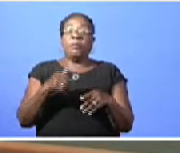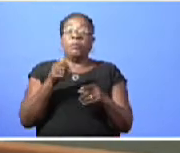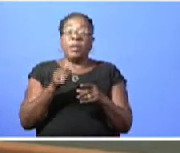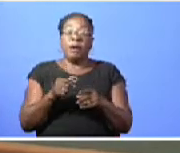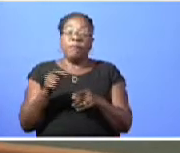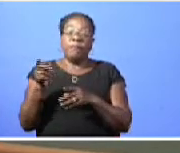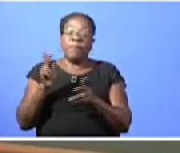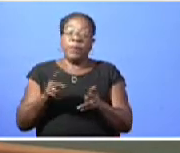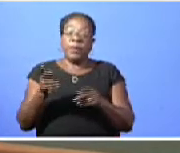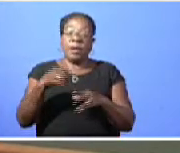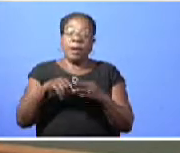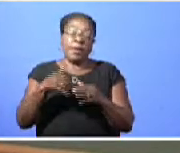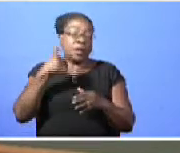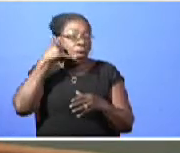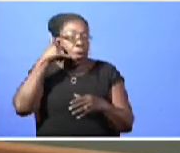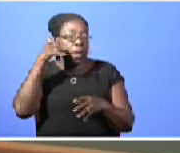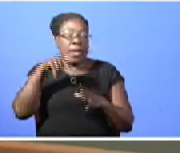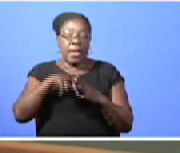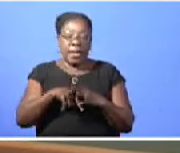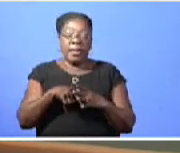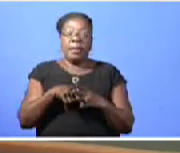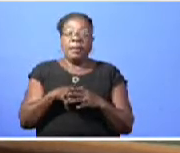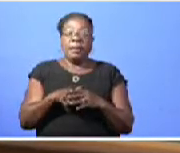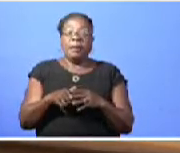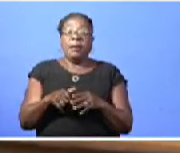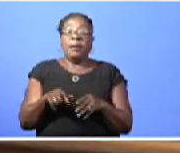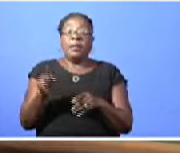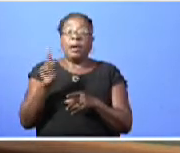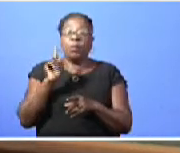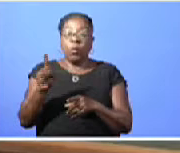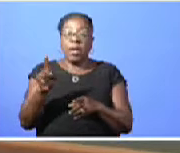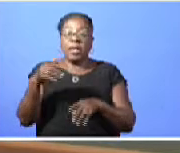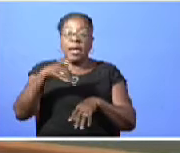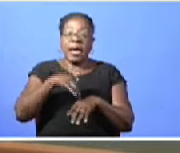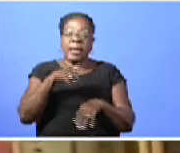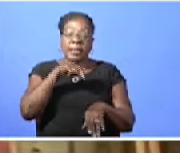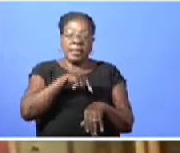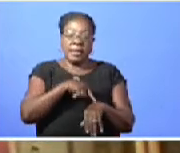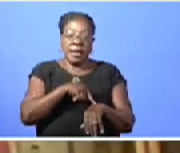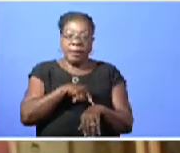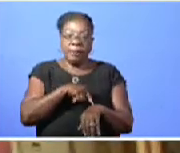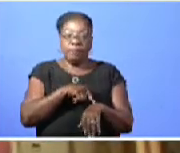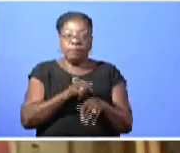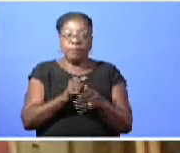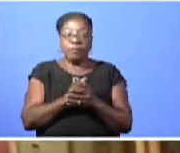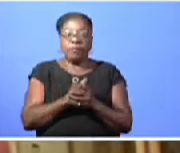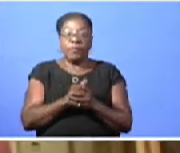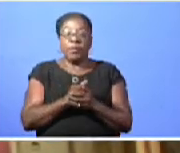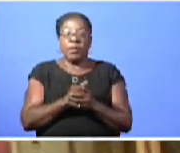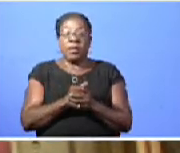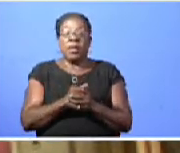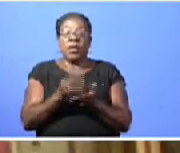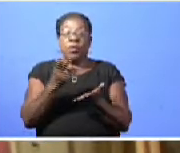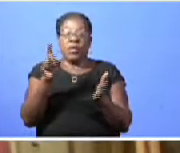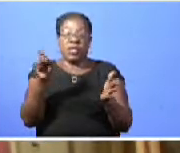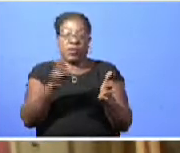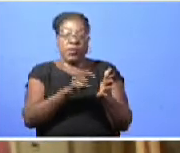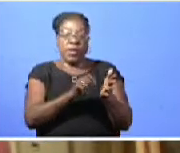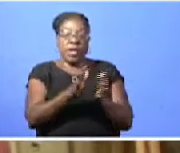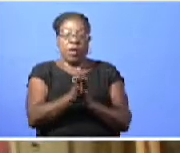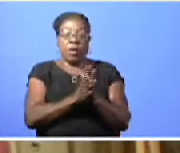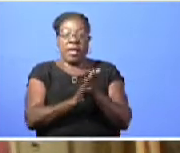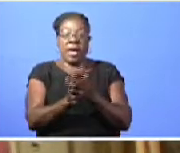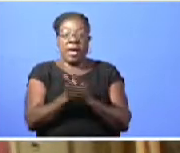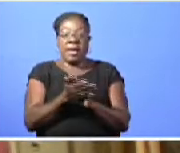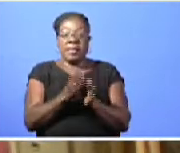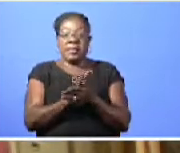have people calling in, and that's been working very well to my surprise because we've never done that before. We spread on the customers' hands, etc. before we serve them, and